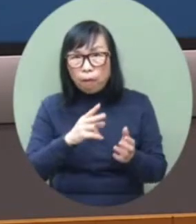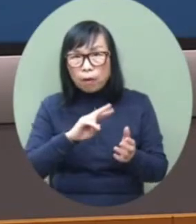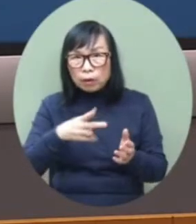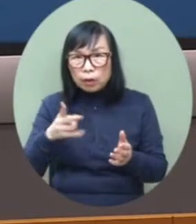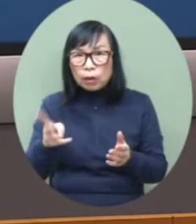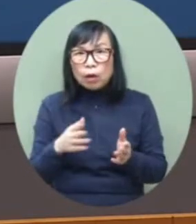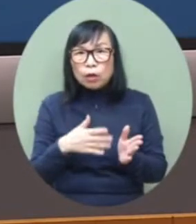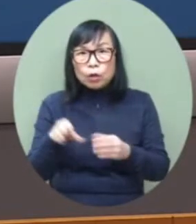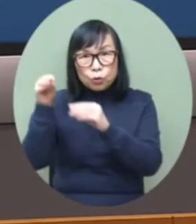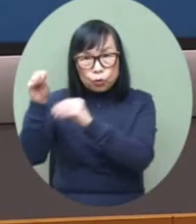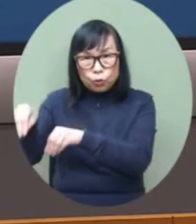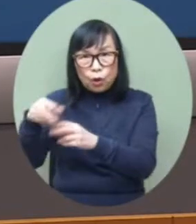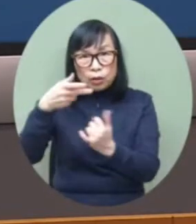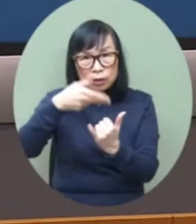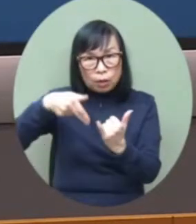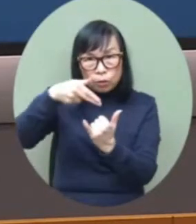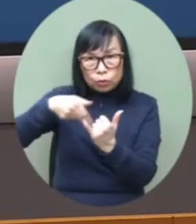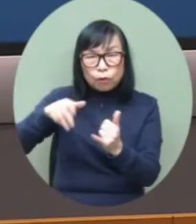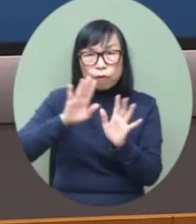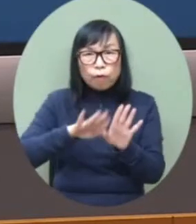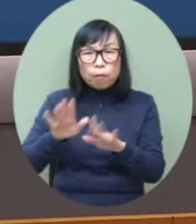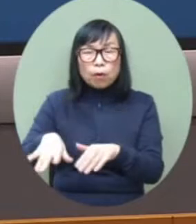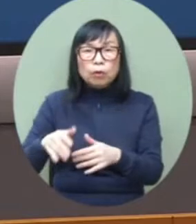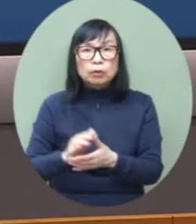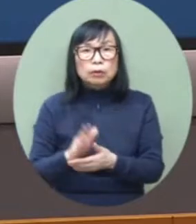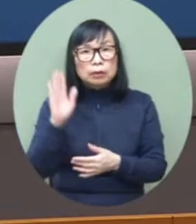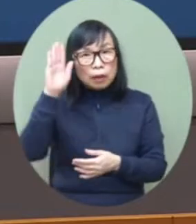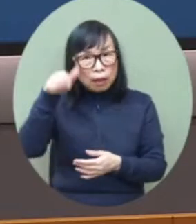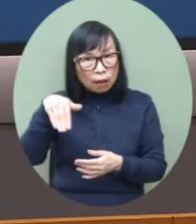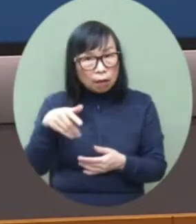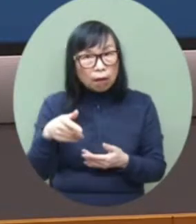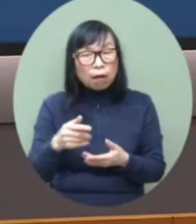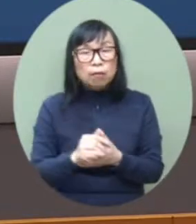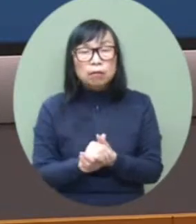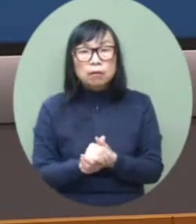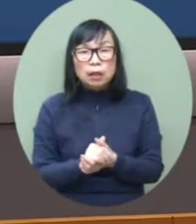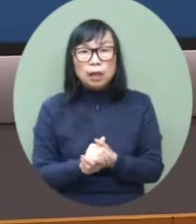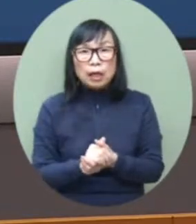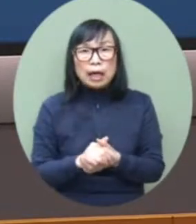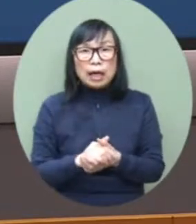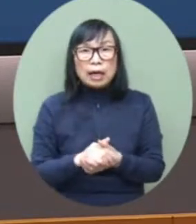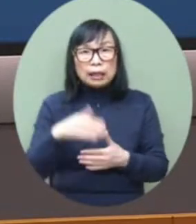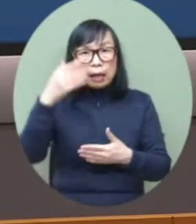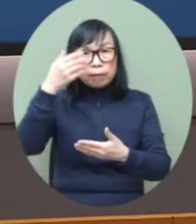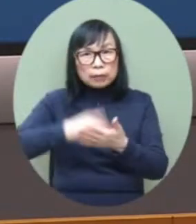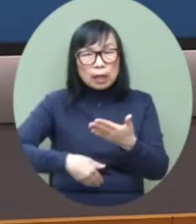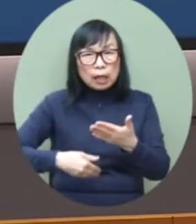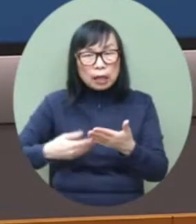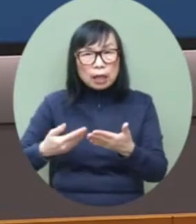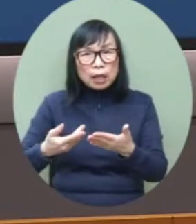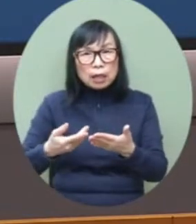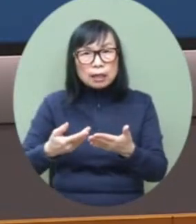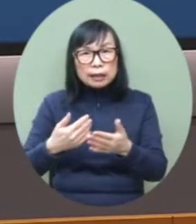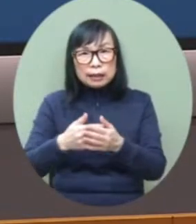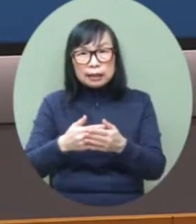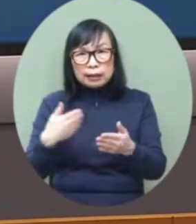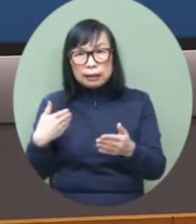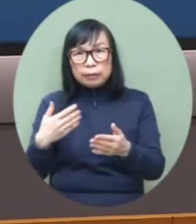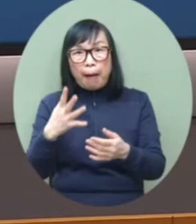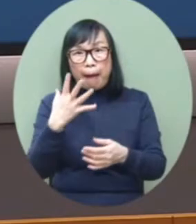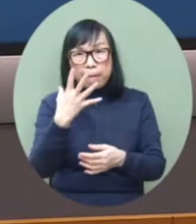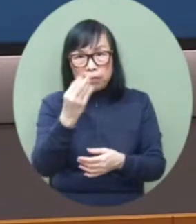and this is that there is implications on our manpower situation. We have rescheduled some of the elective